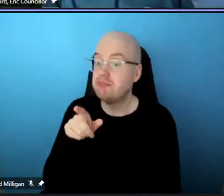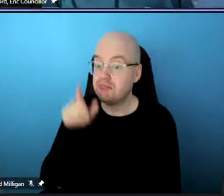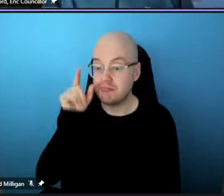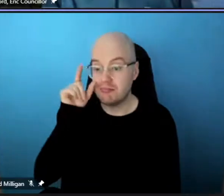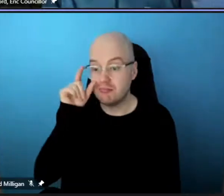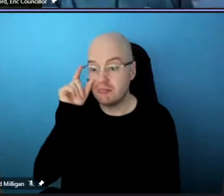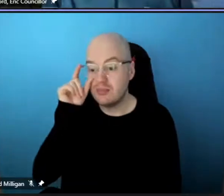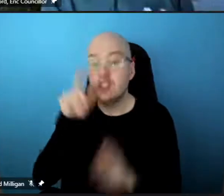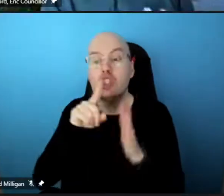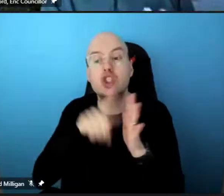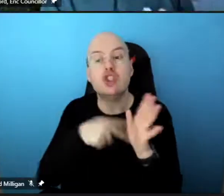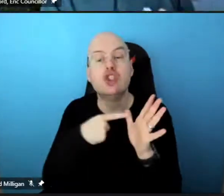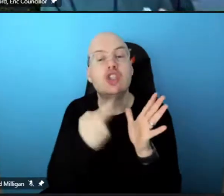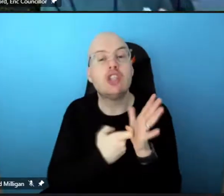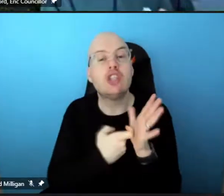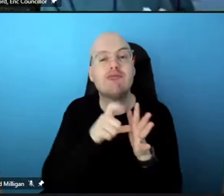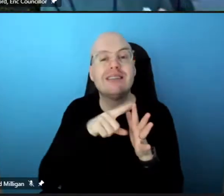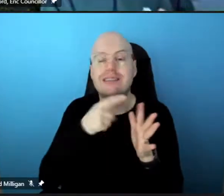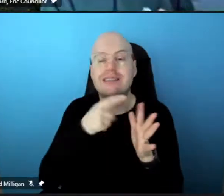Jared.